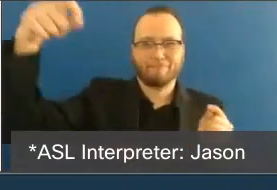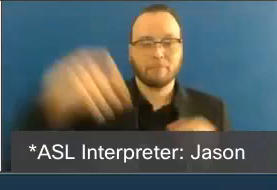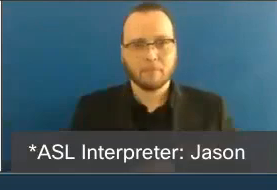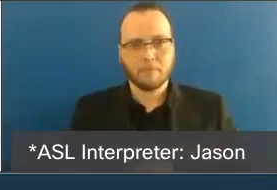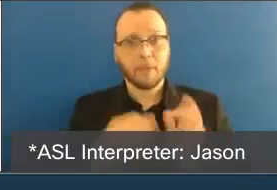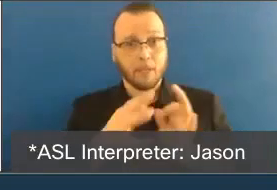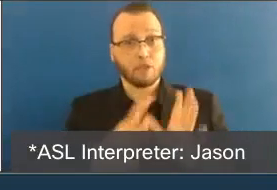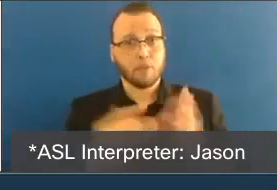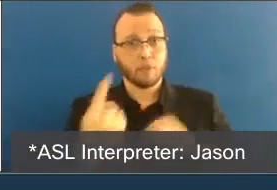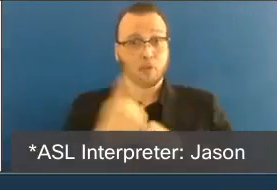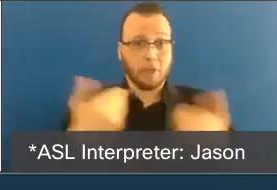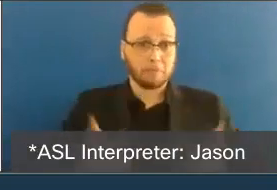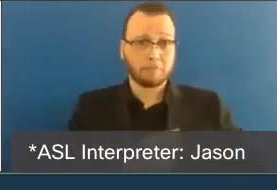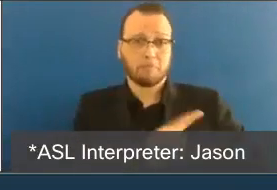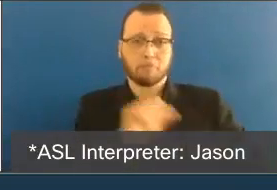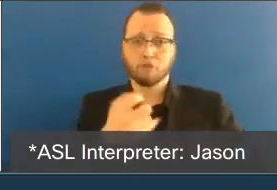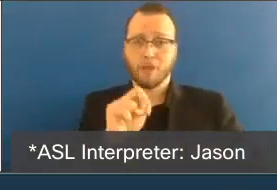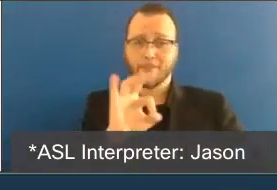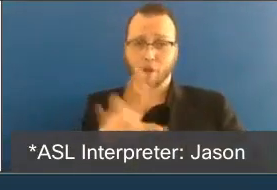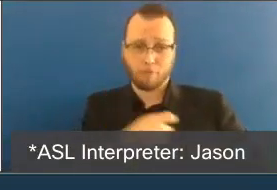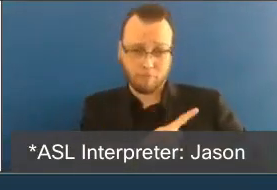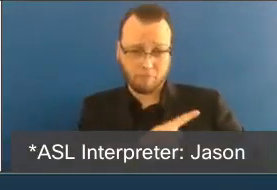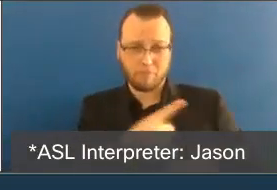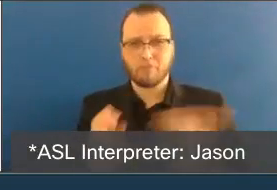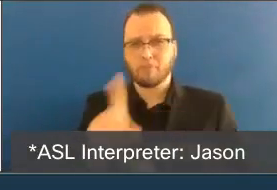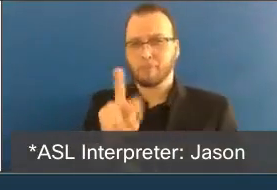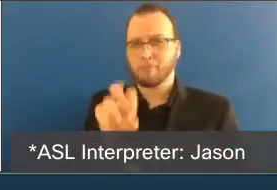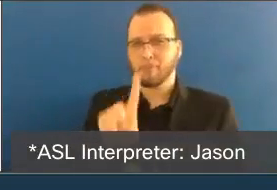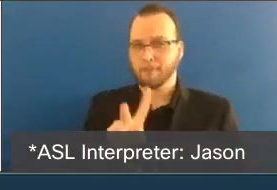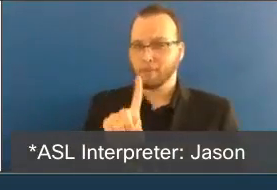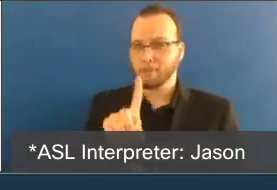interpreters for today are Jason Farr and David Gritzer.